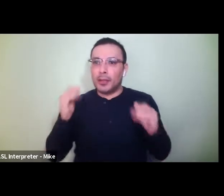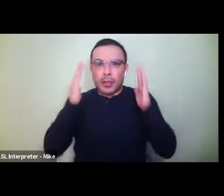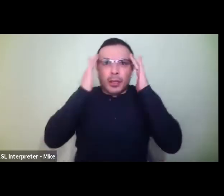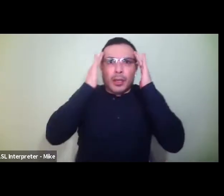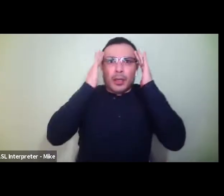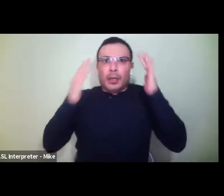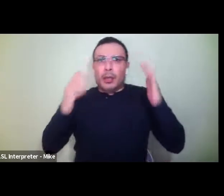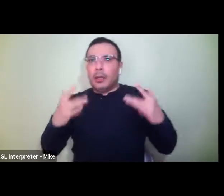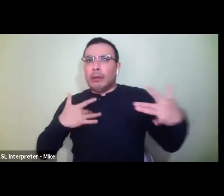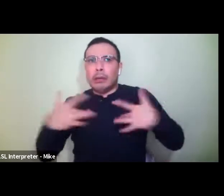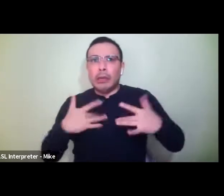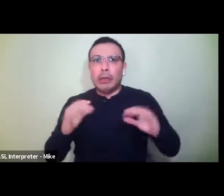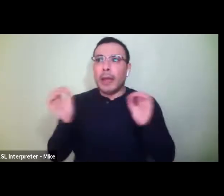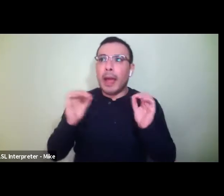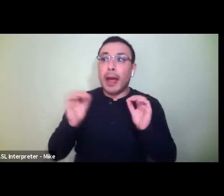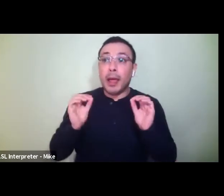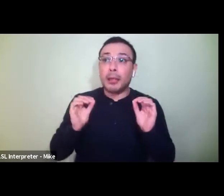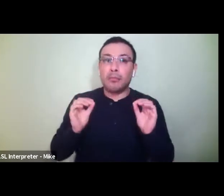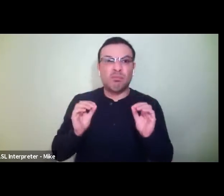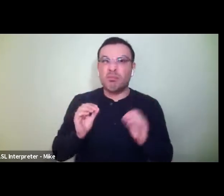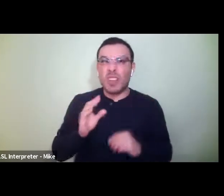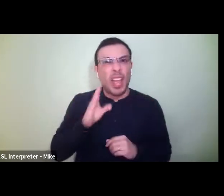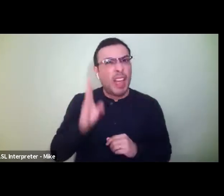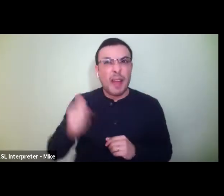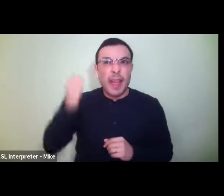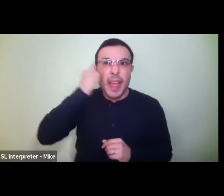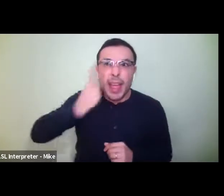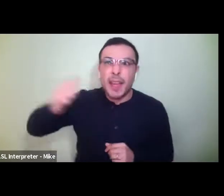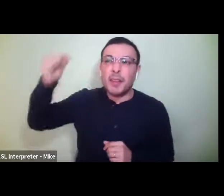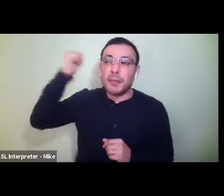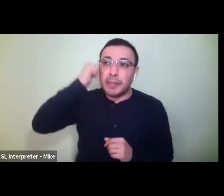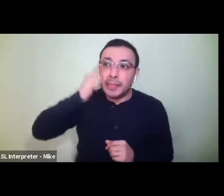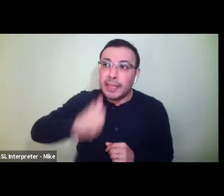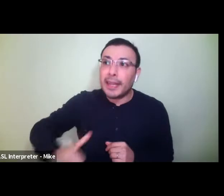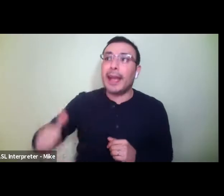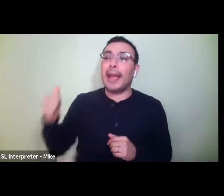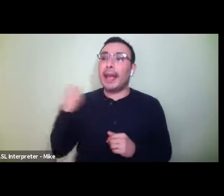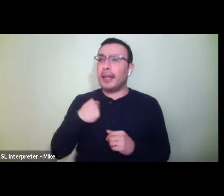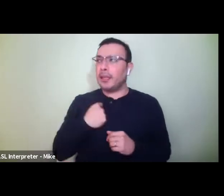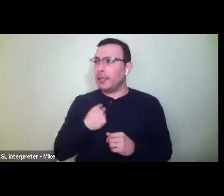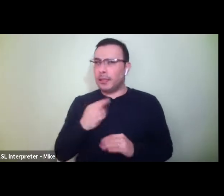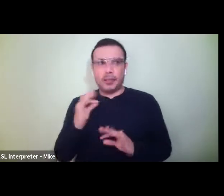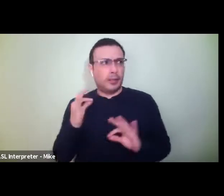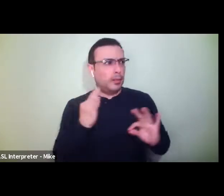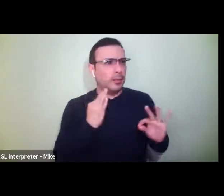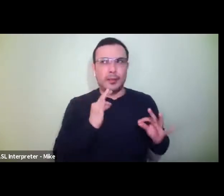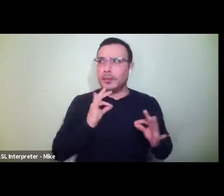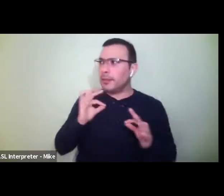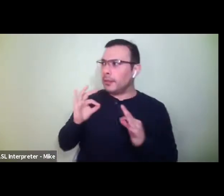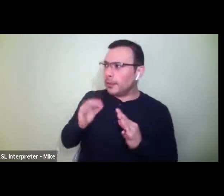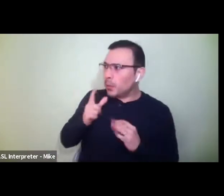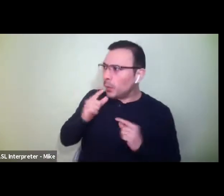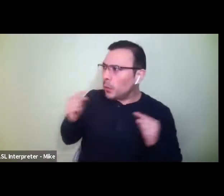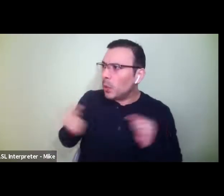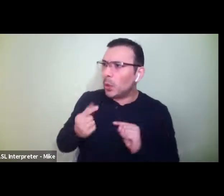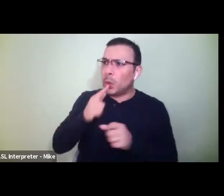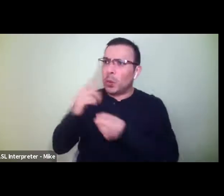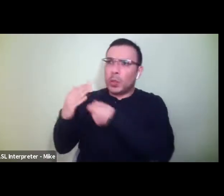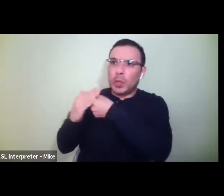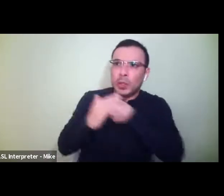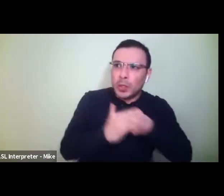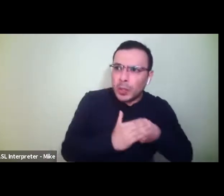my shoulder, or where I was not reeling from a combination of transgenerational and present-day